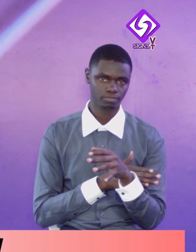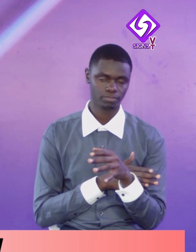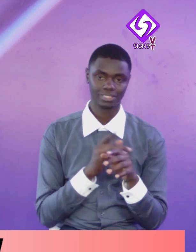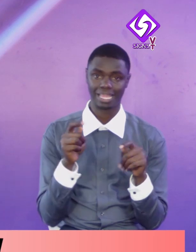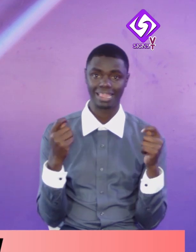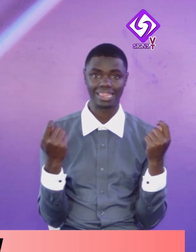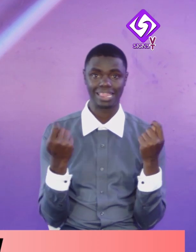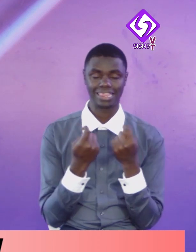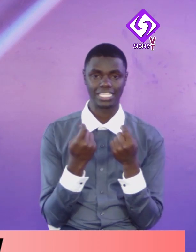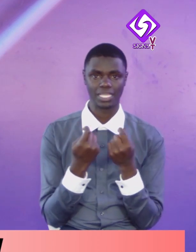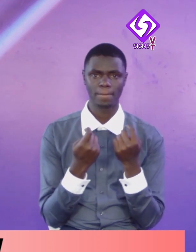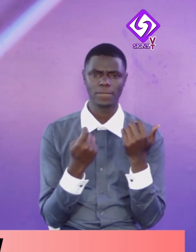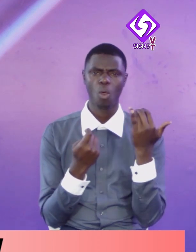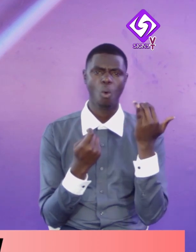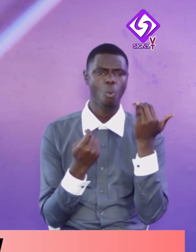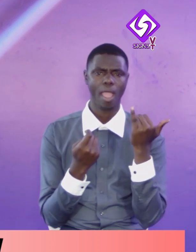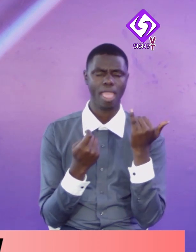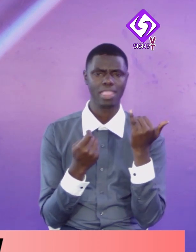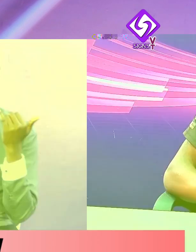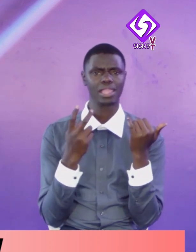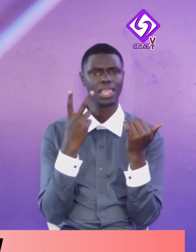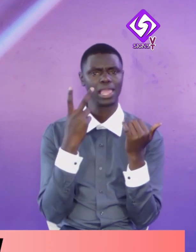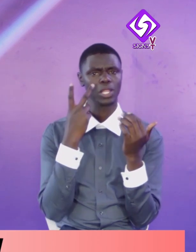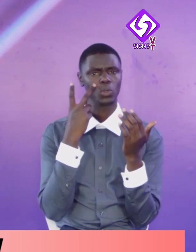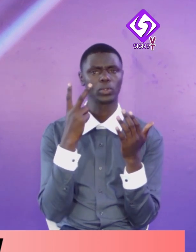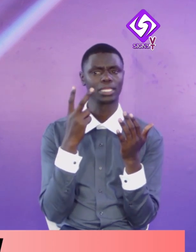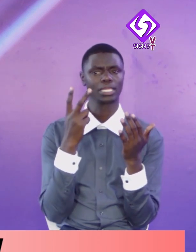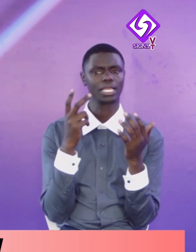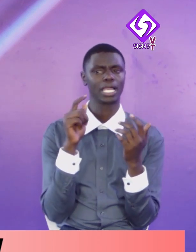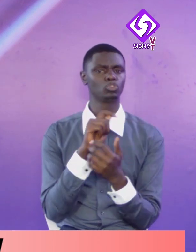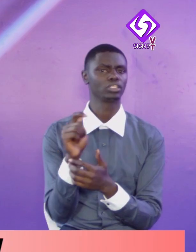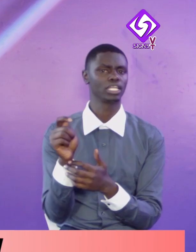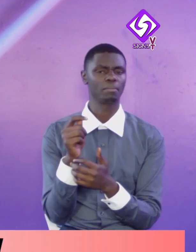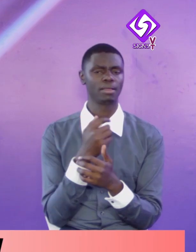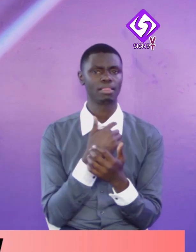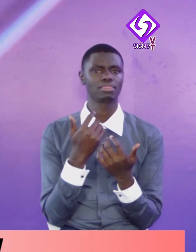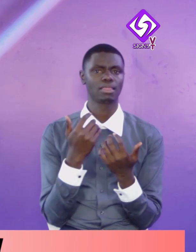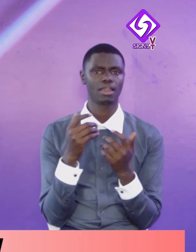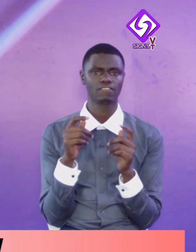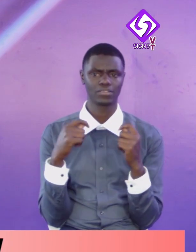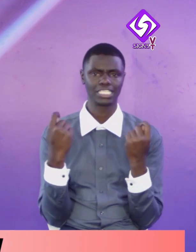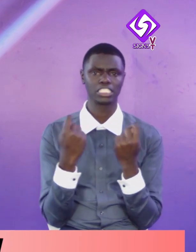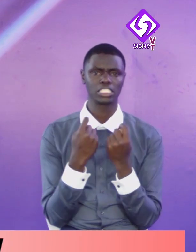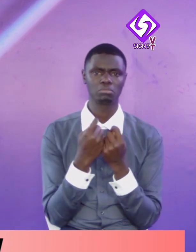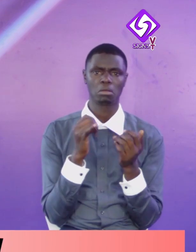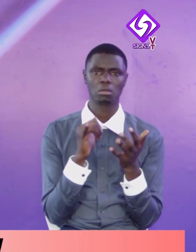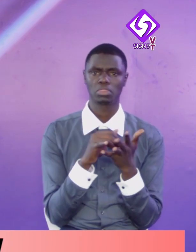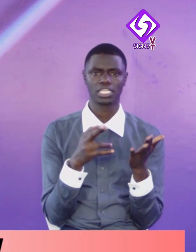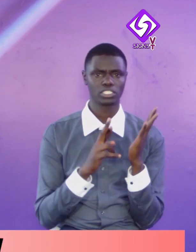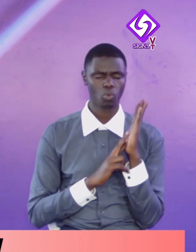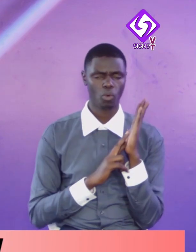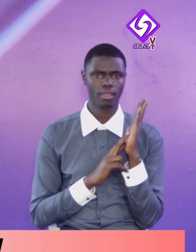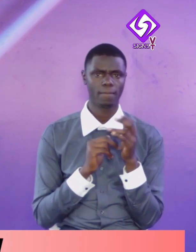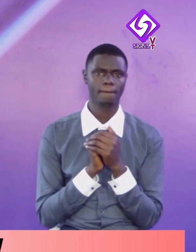team because, of course, looking at them, they have that squad depth that is required.